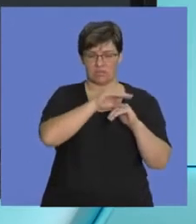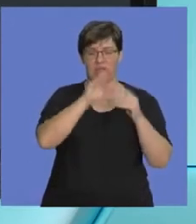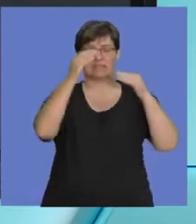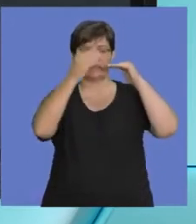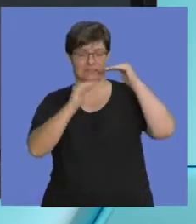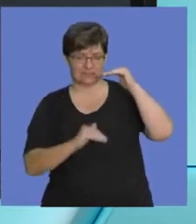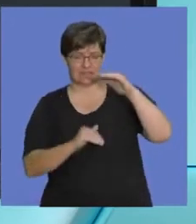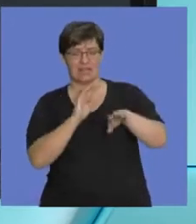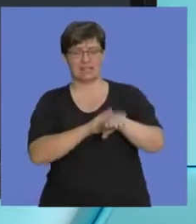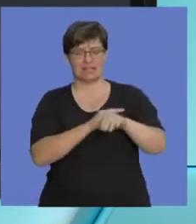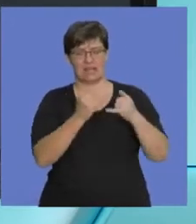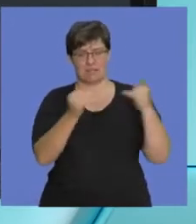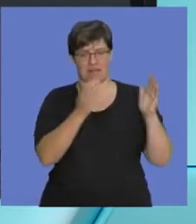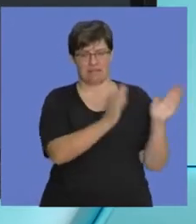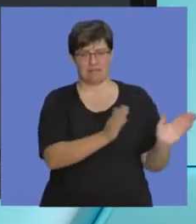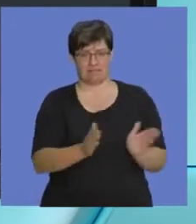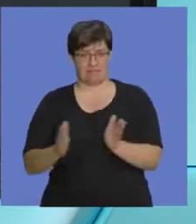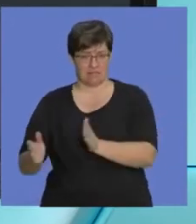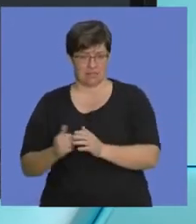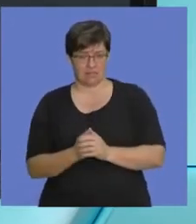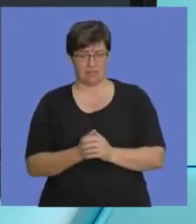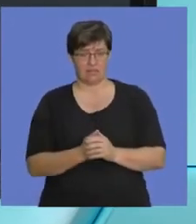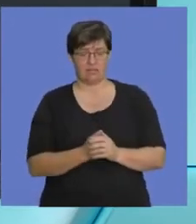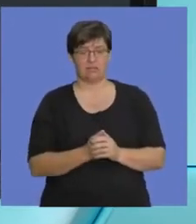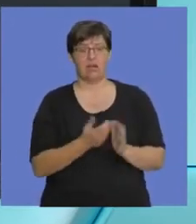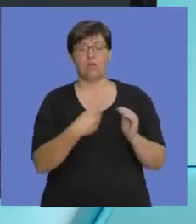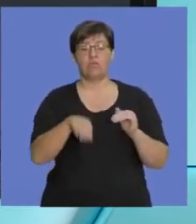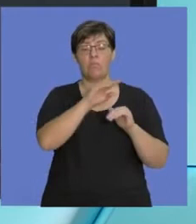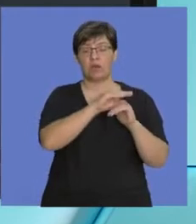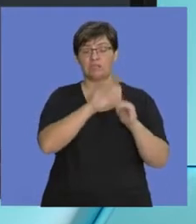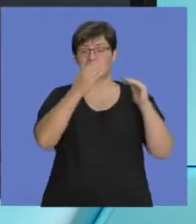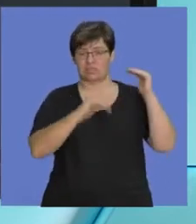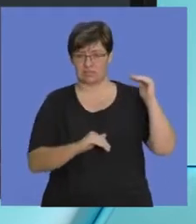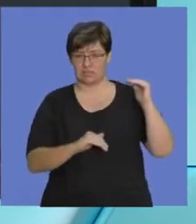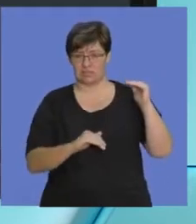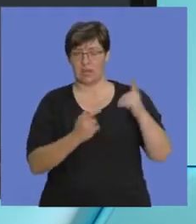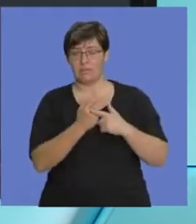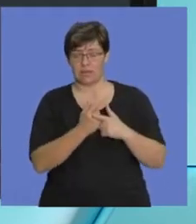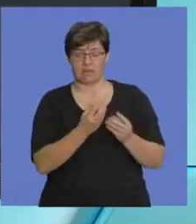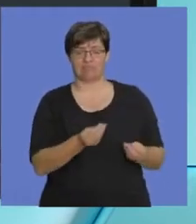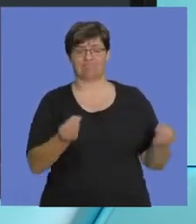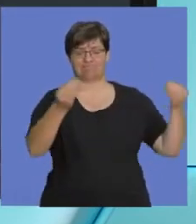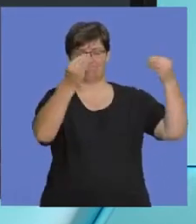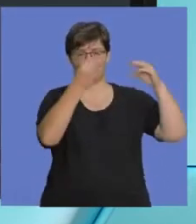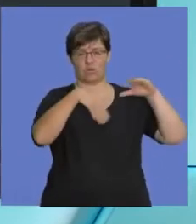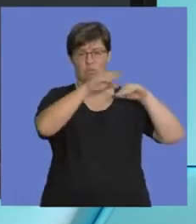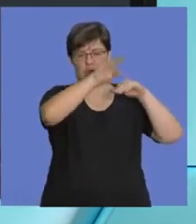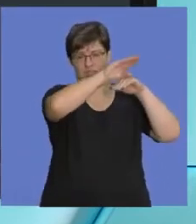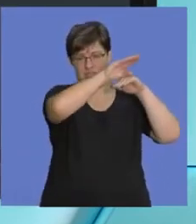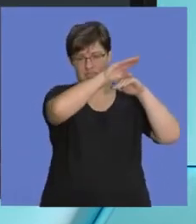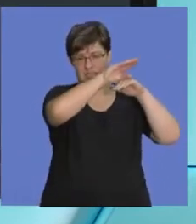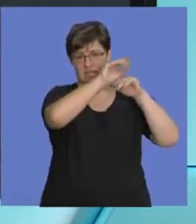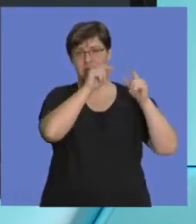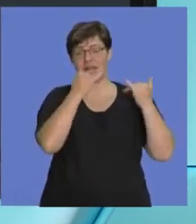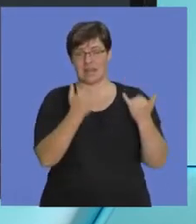and timelines. Compound decay will then be the opposite of compound interest. It's just the same thing but